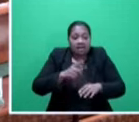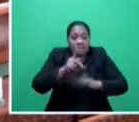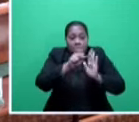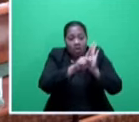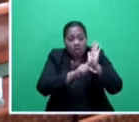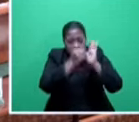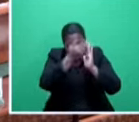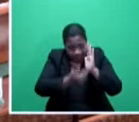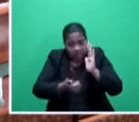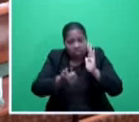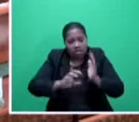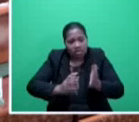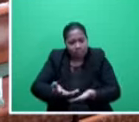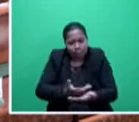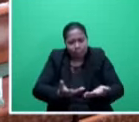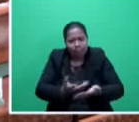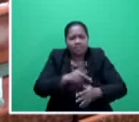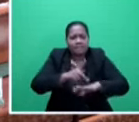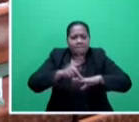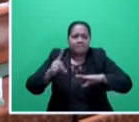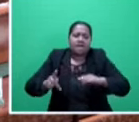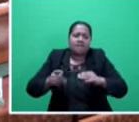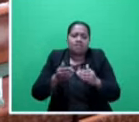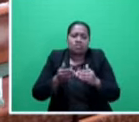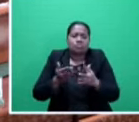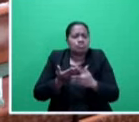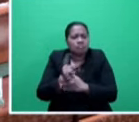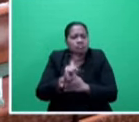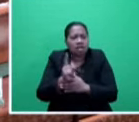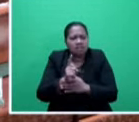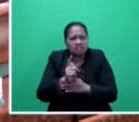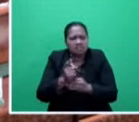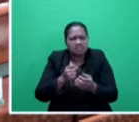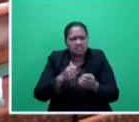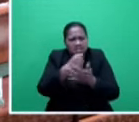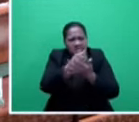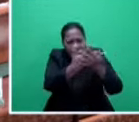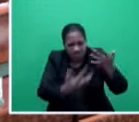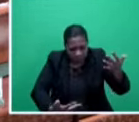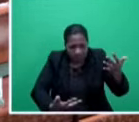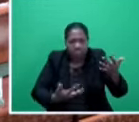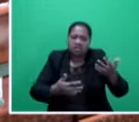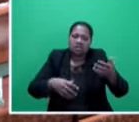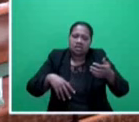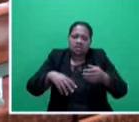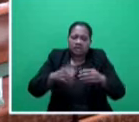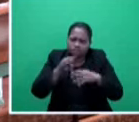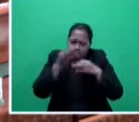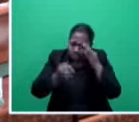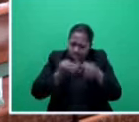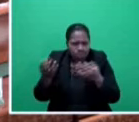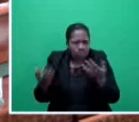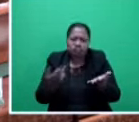been discussed in Parliament through ministerial statements, motions, questions and